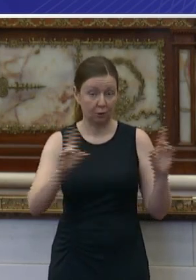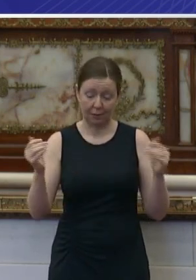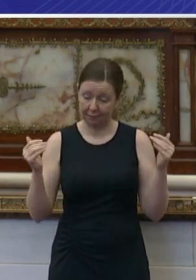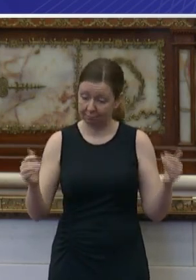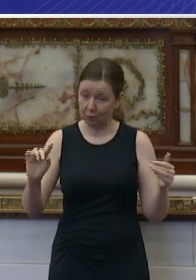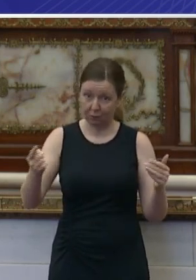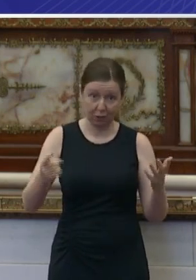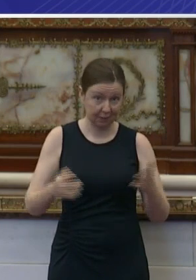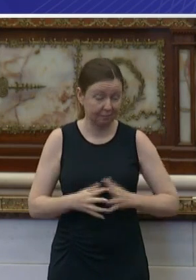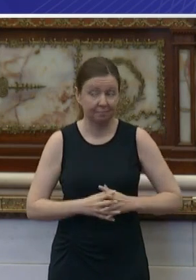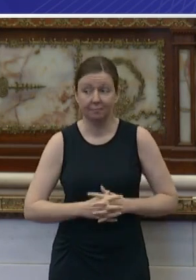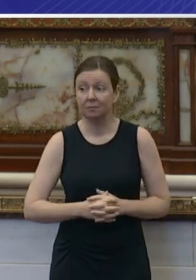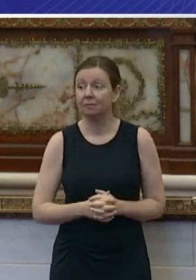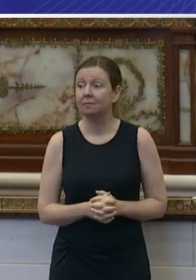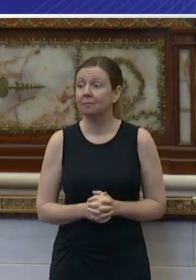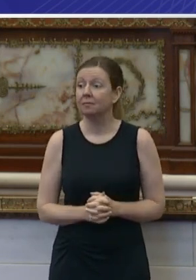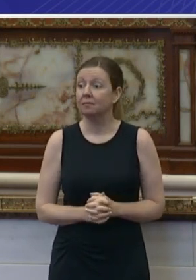go first.